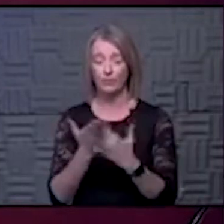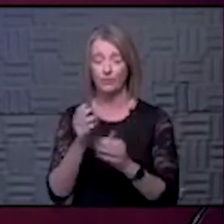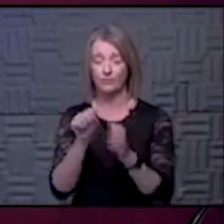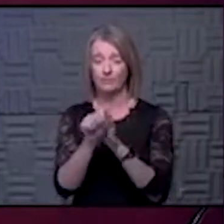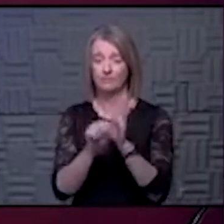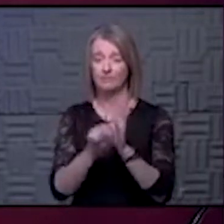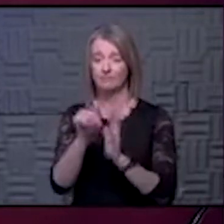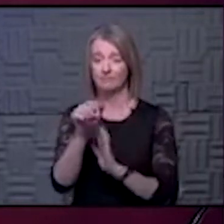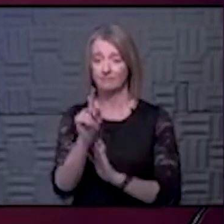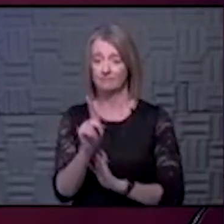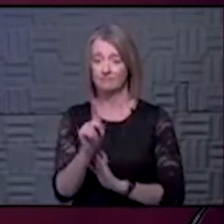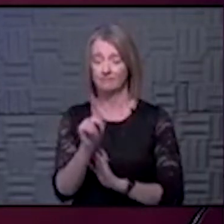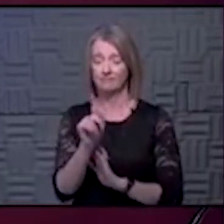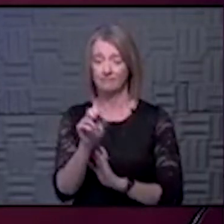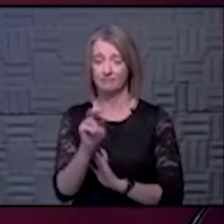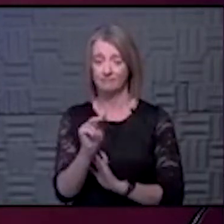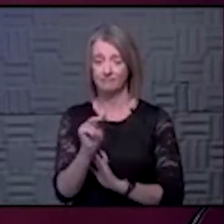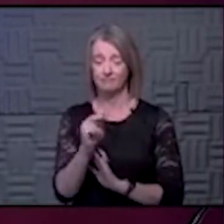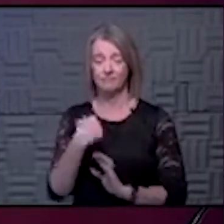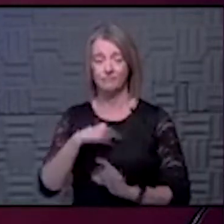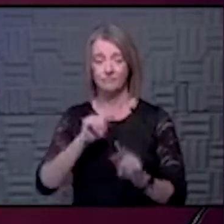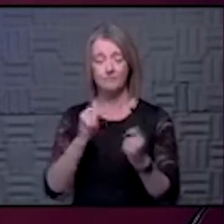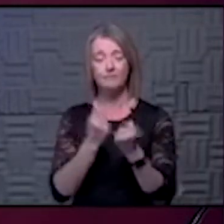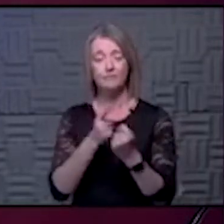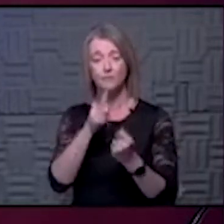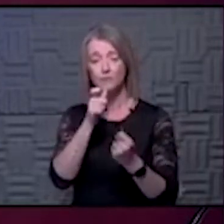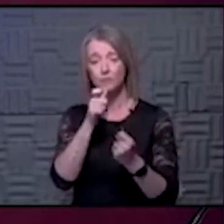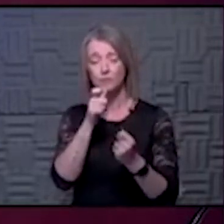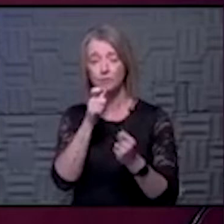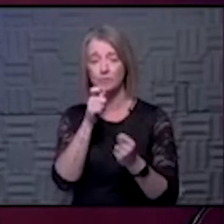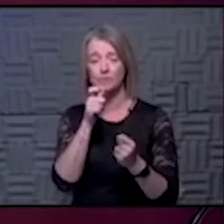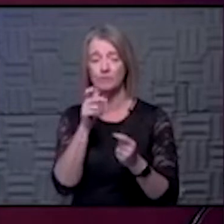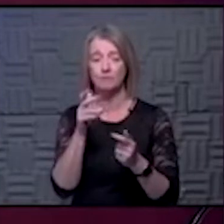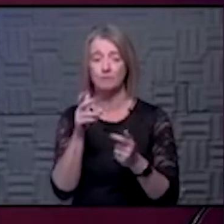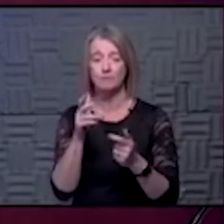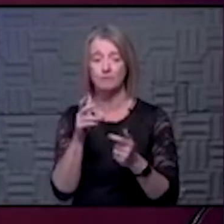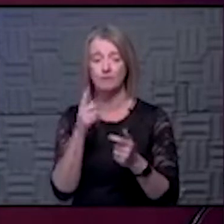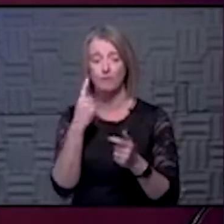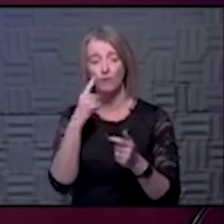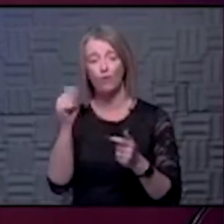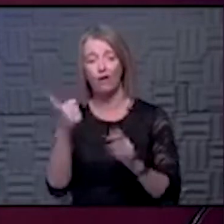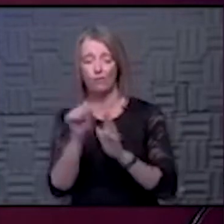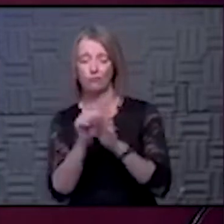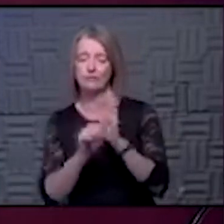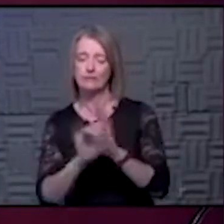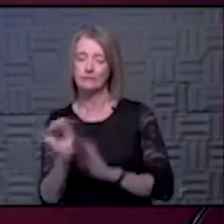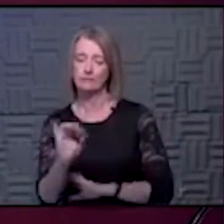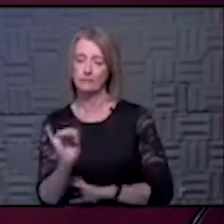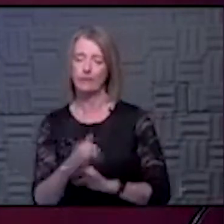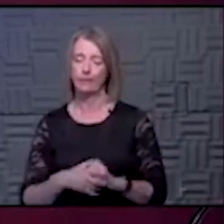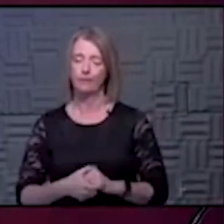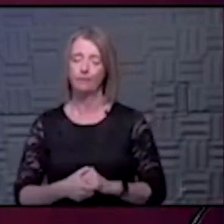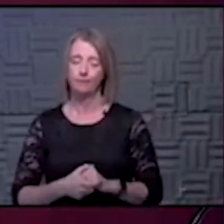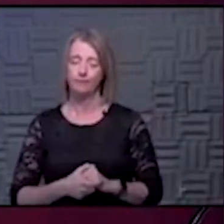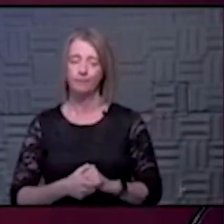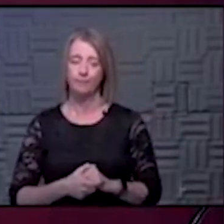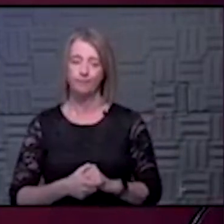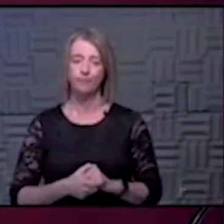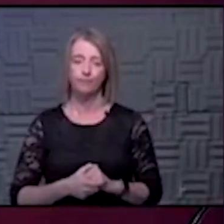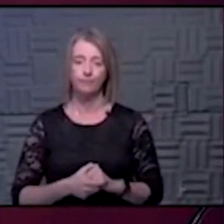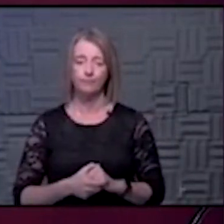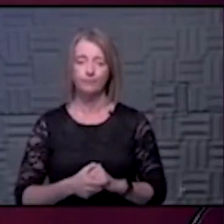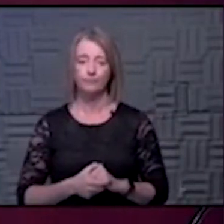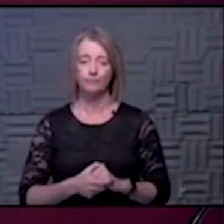Kansas. We've had teams that have done things similar to that for other states as well. And